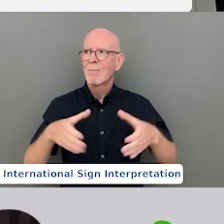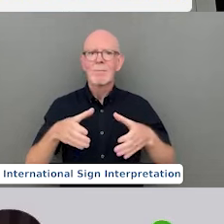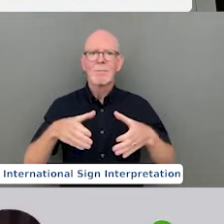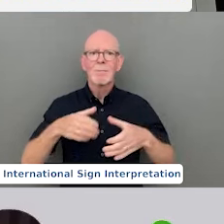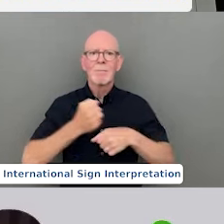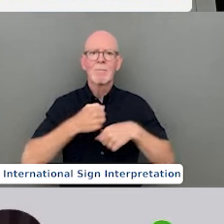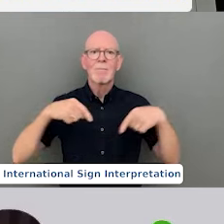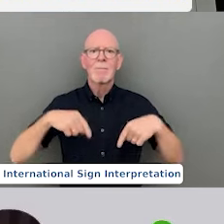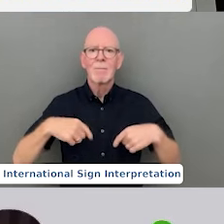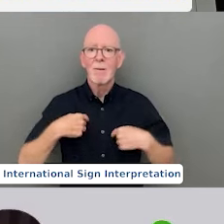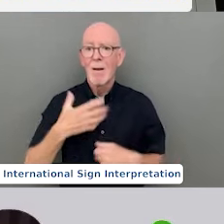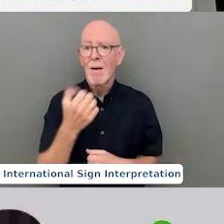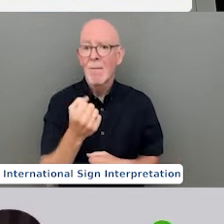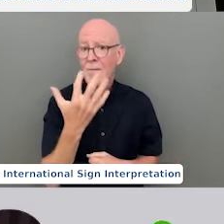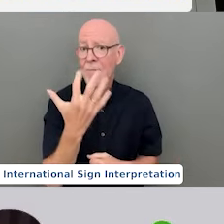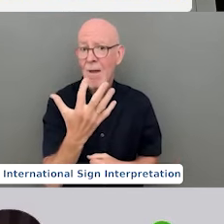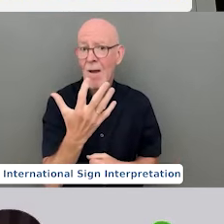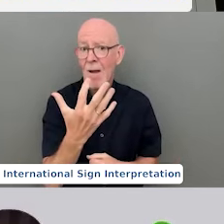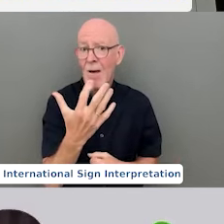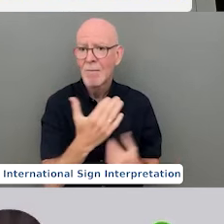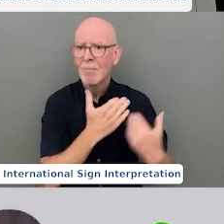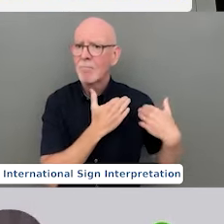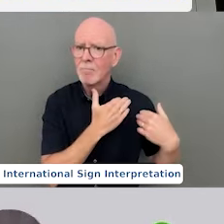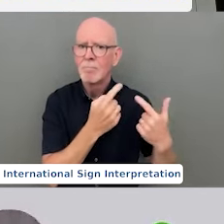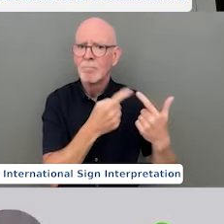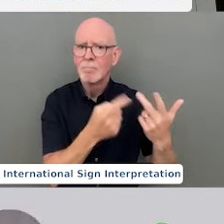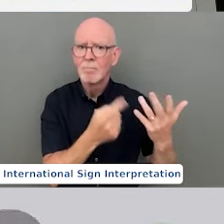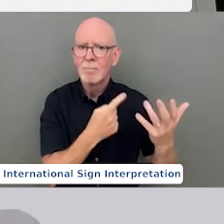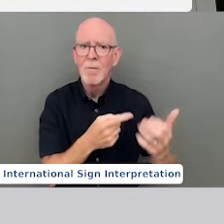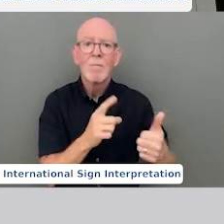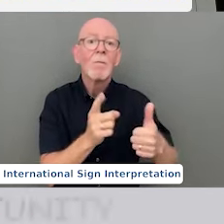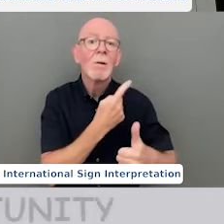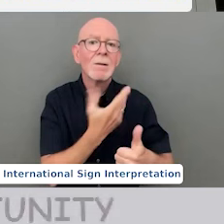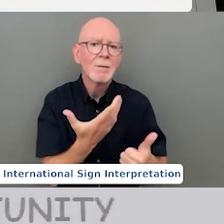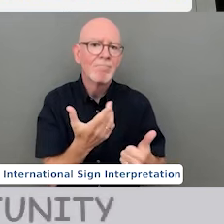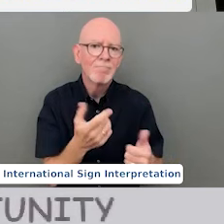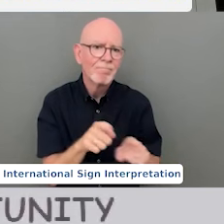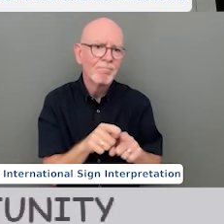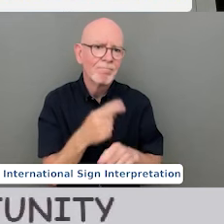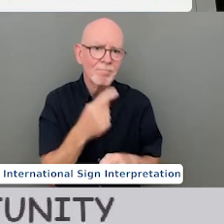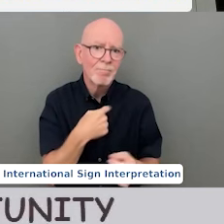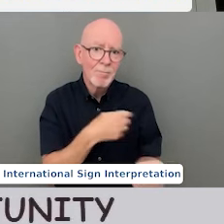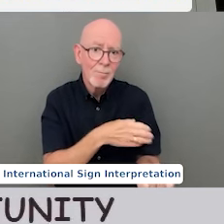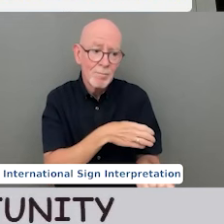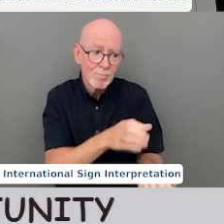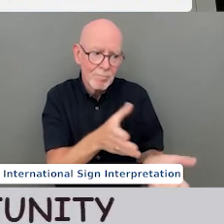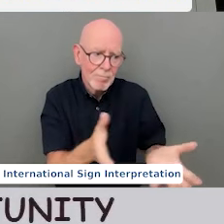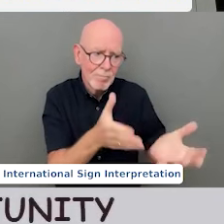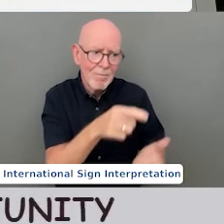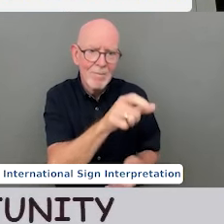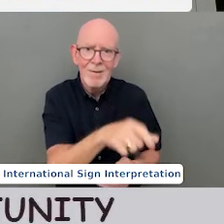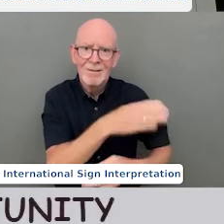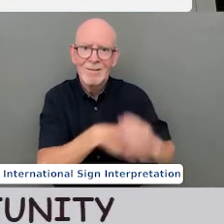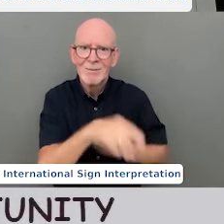time. And this is the policy for